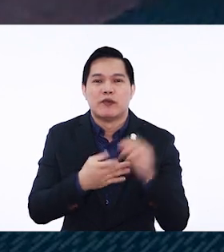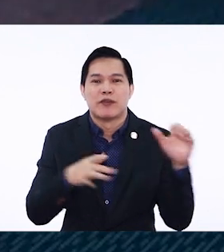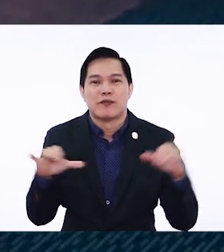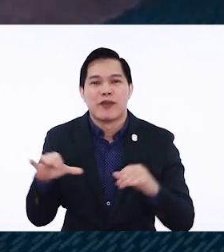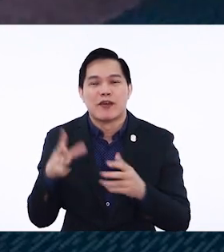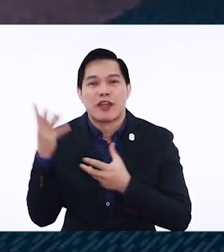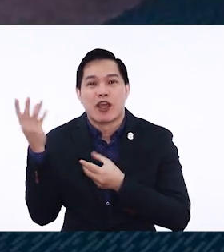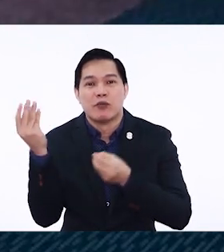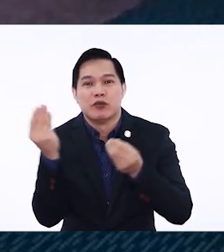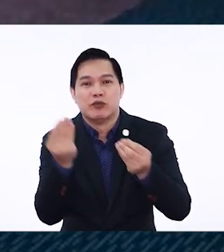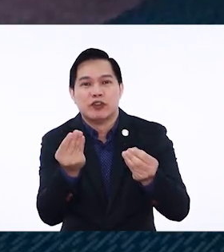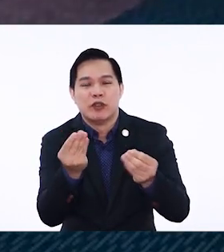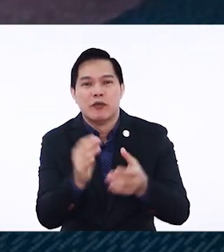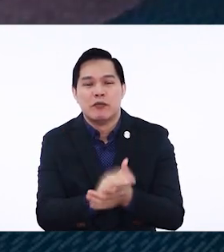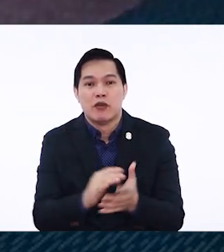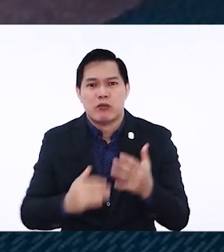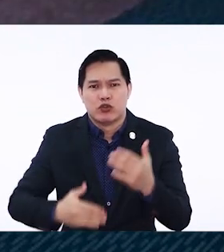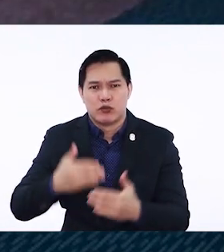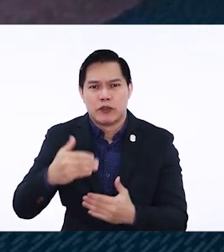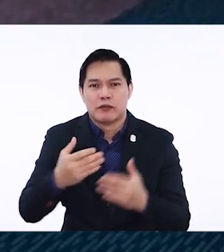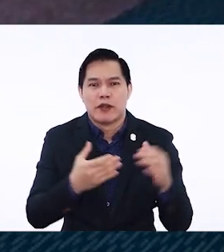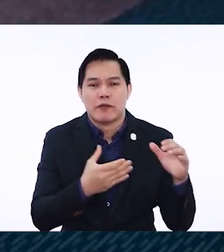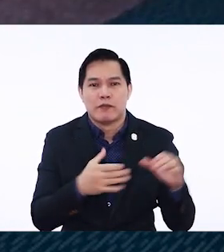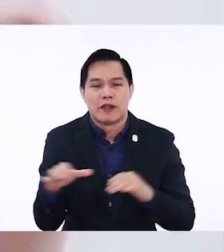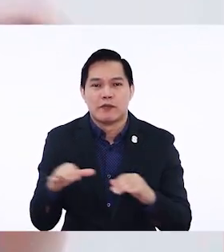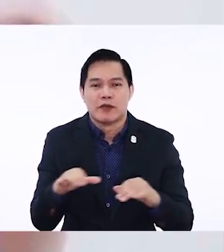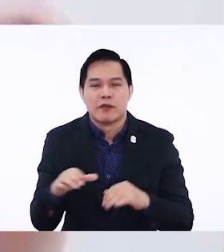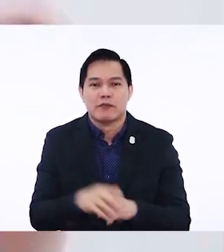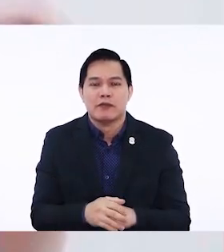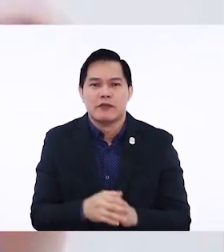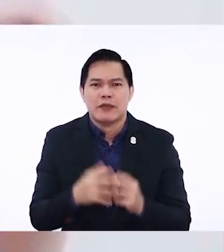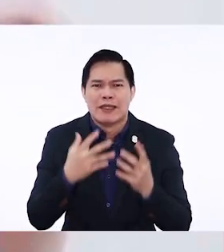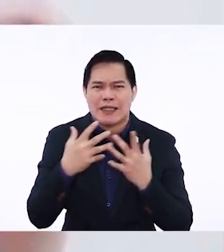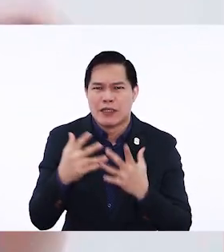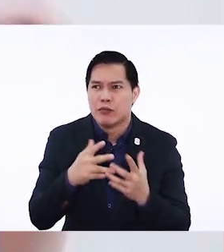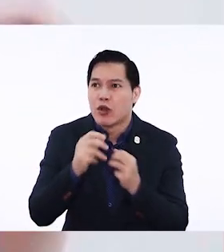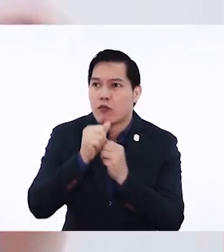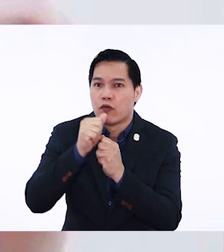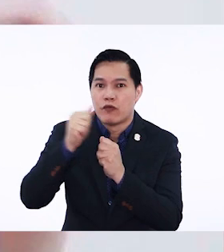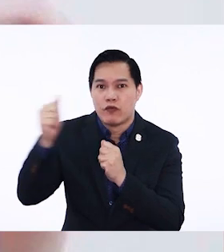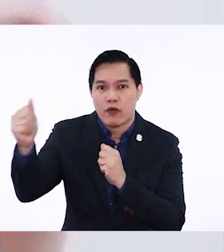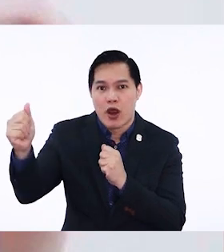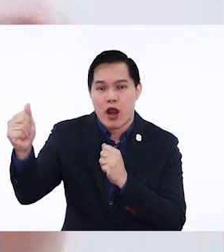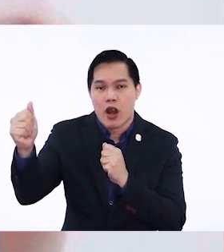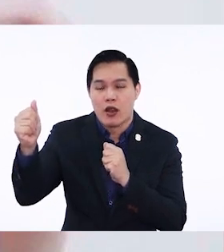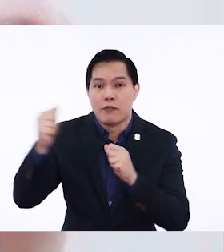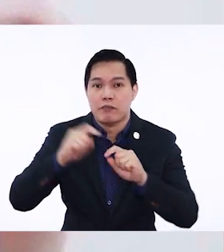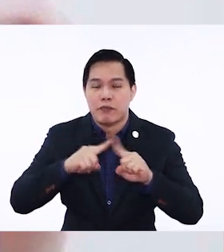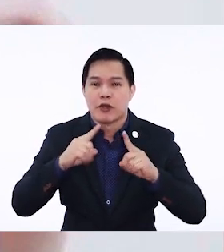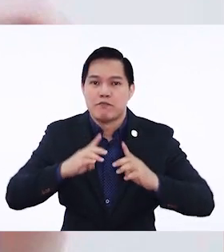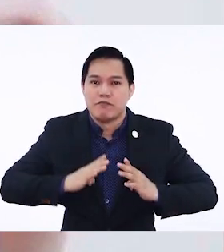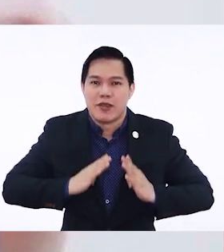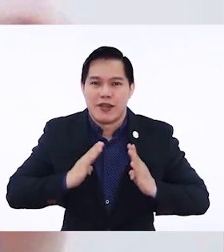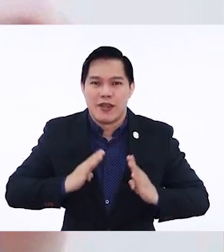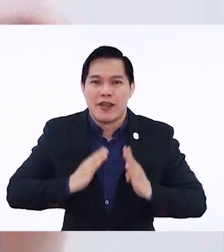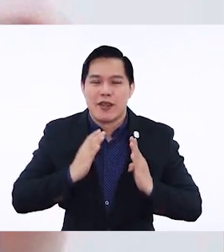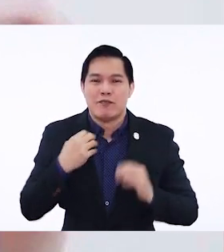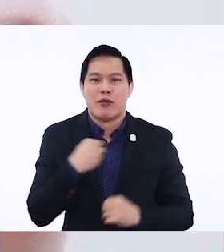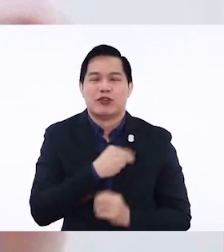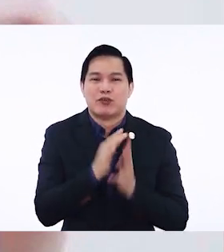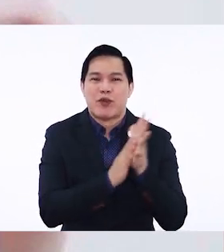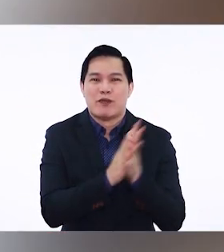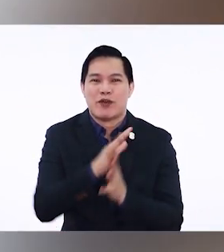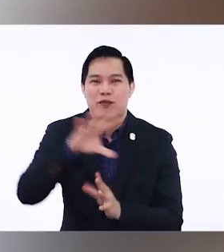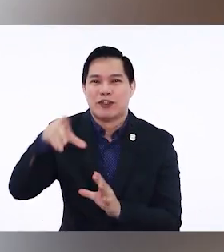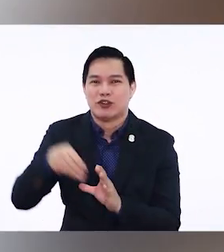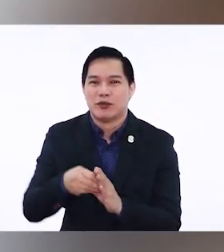the mechanics of the activity. Although apart from one another because of the current situation, the Minhi members actively participated